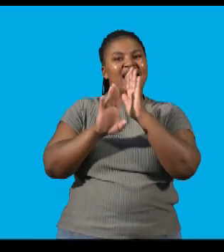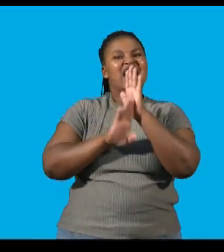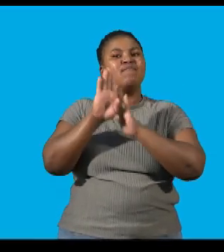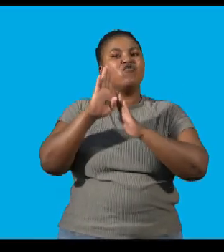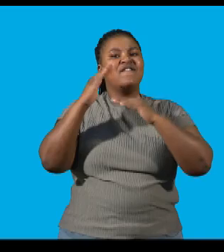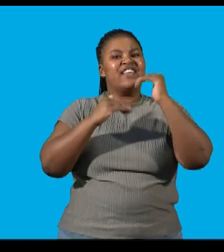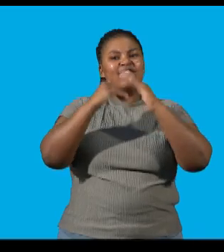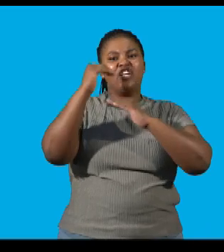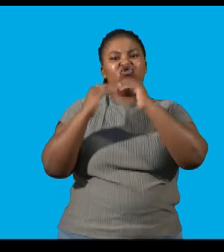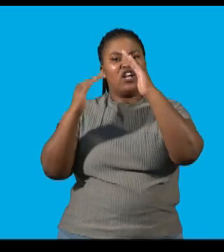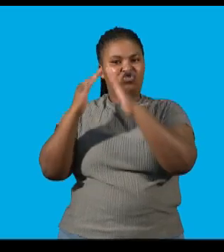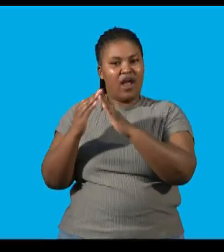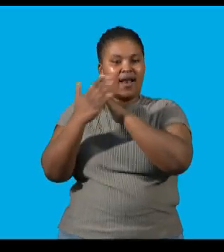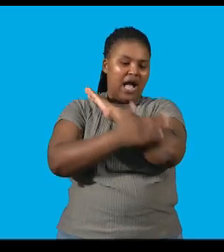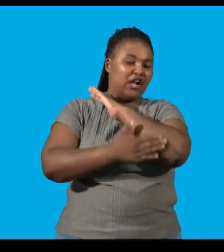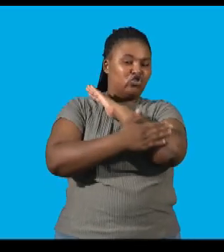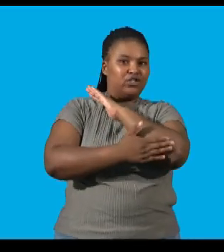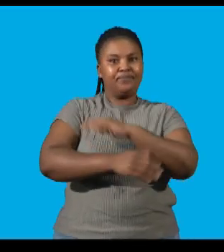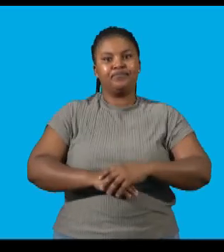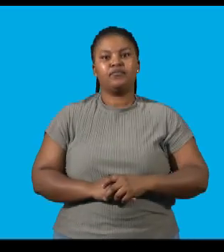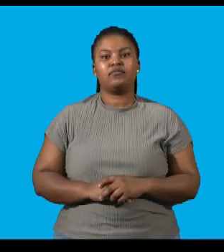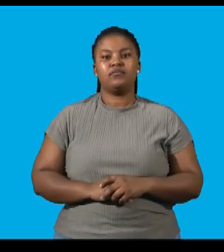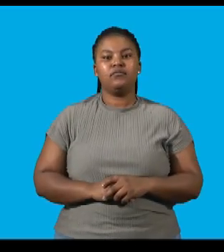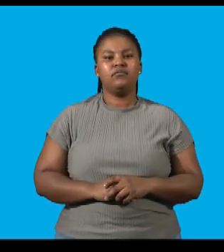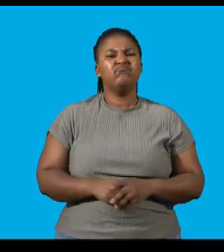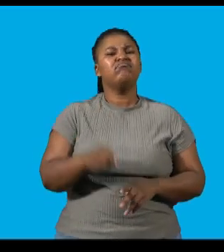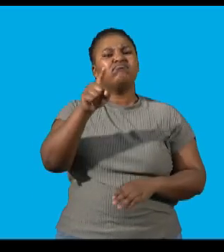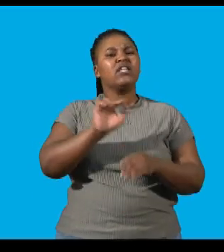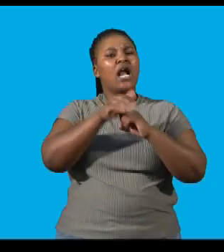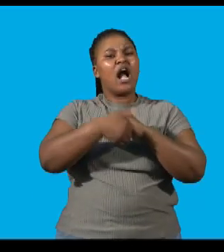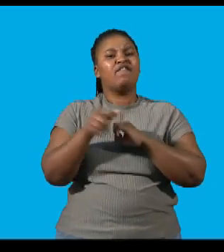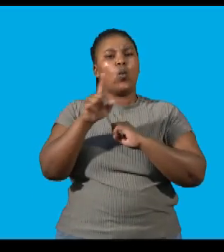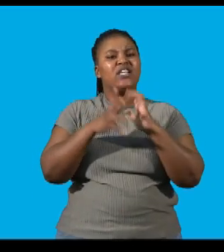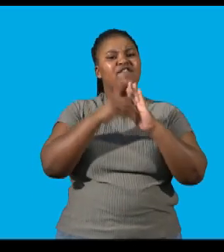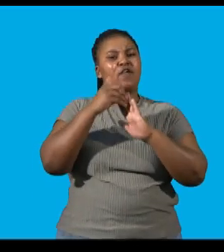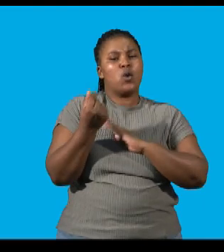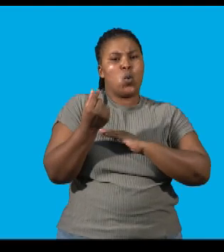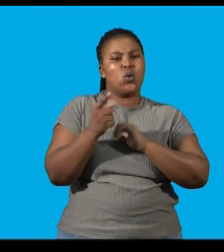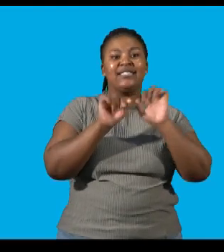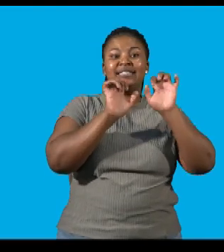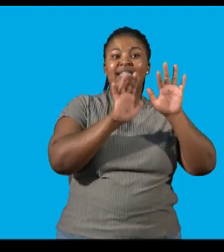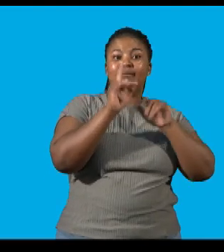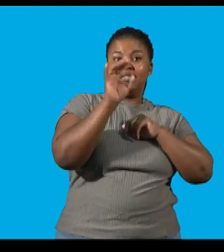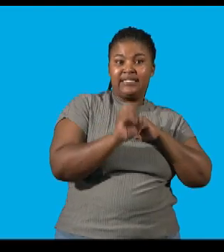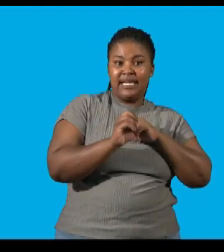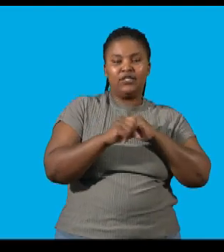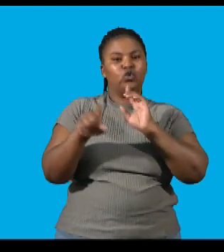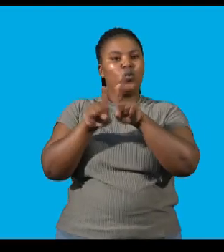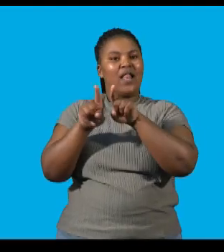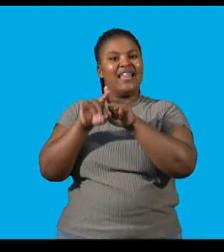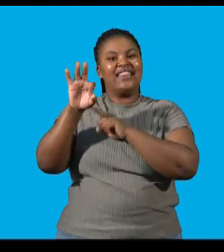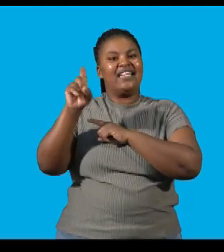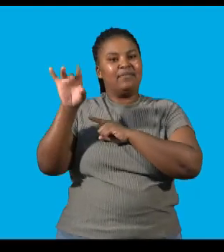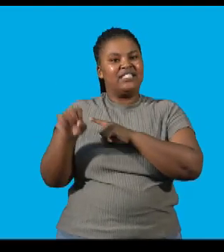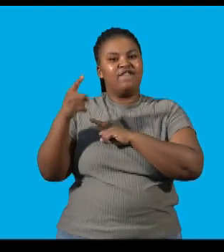improve infrastructure in the country. And it covers development cost between 10% and